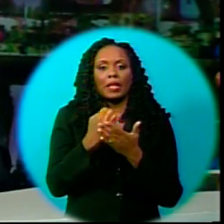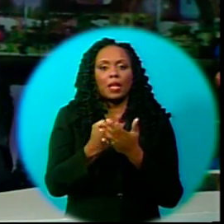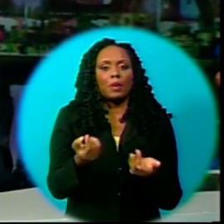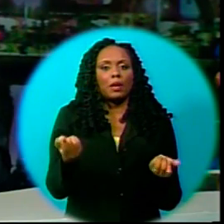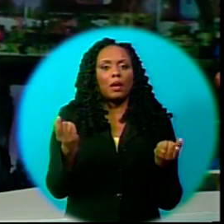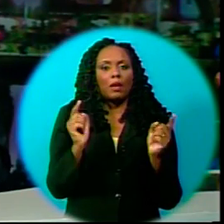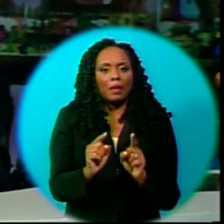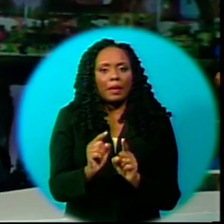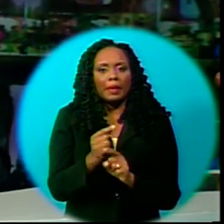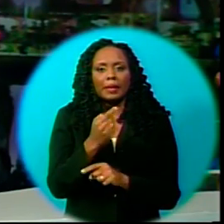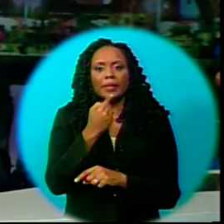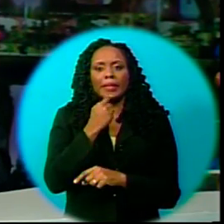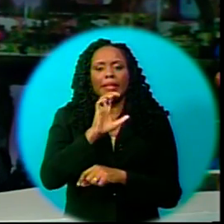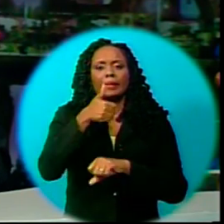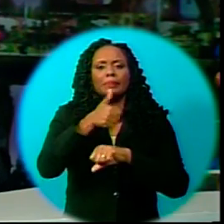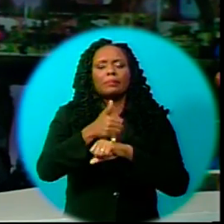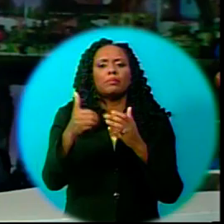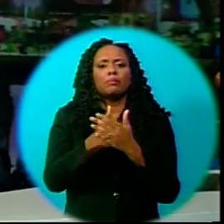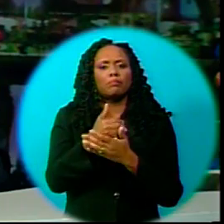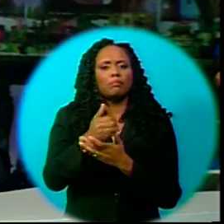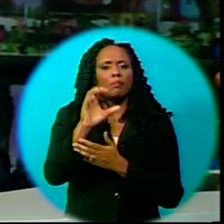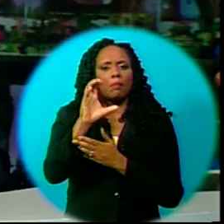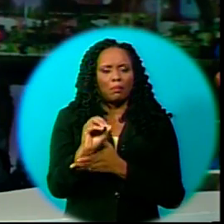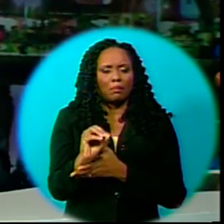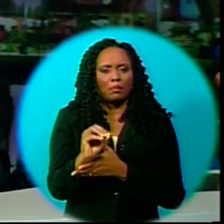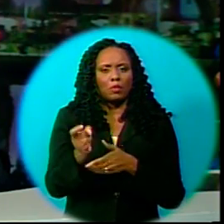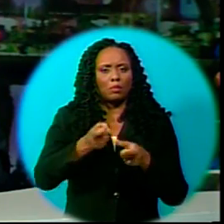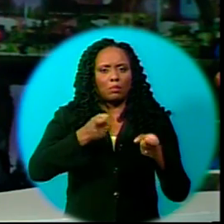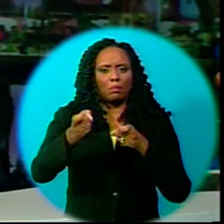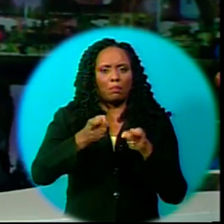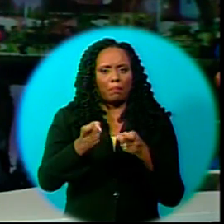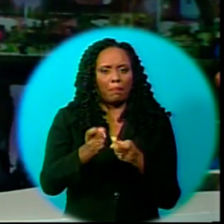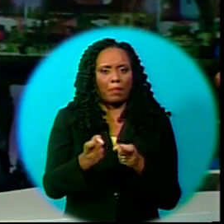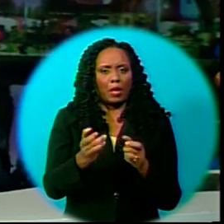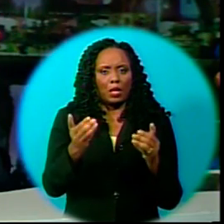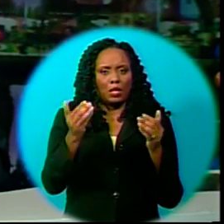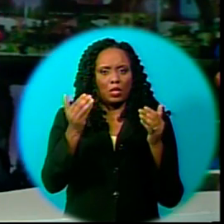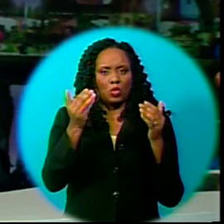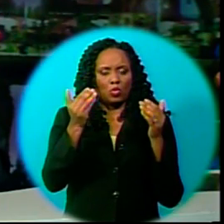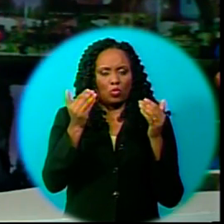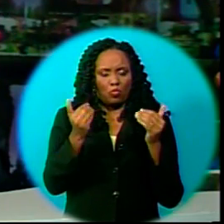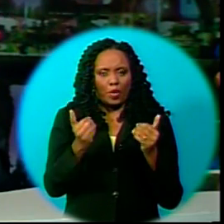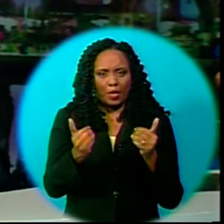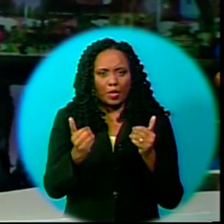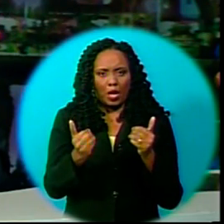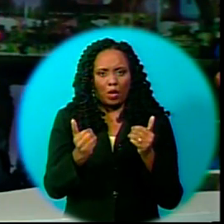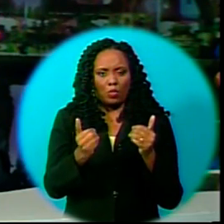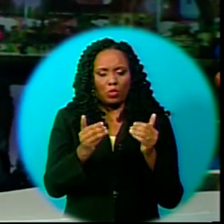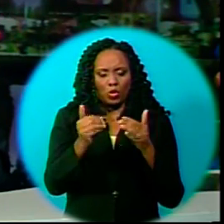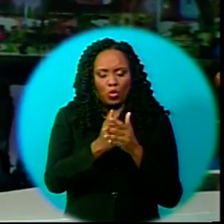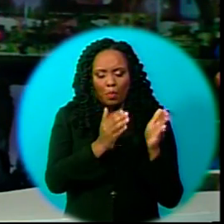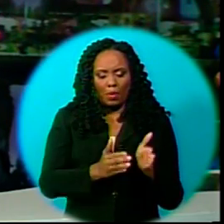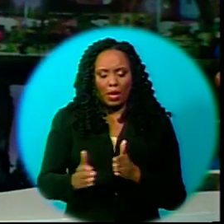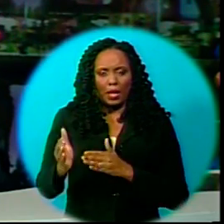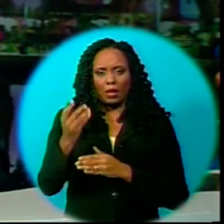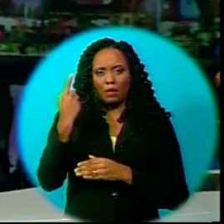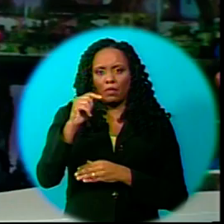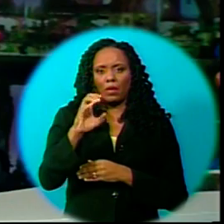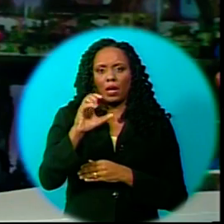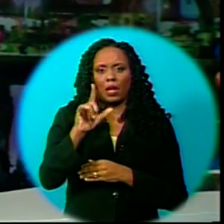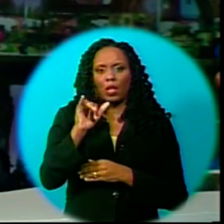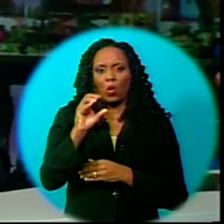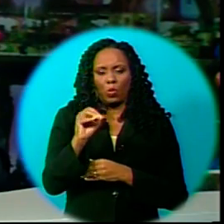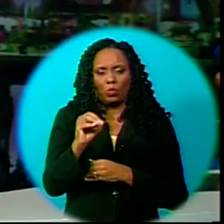has established a new company to initiate and manage its participation in the restructuring plan. That company has a